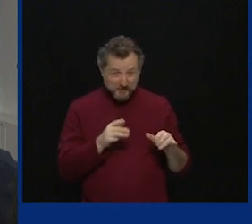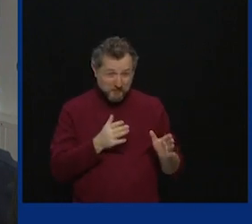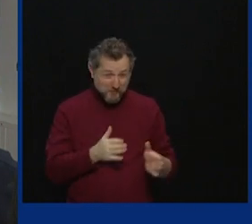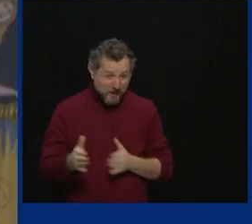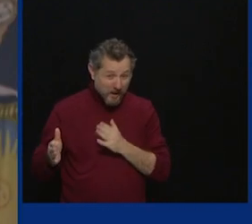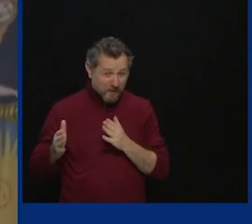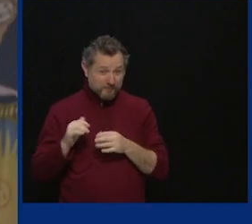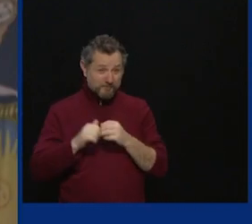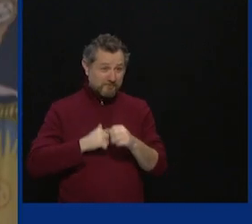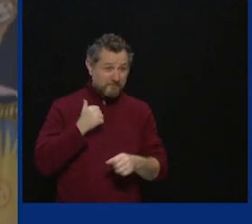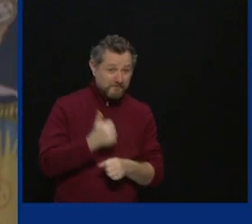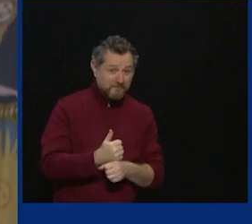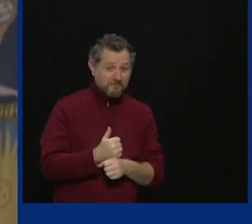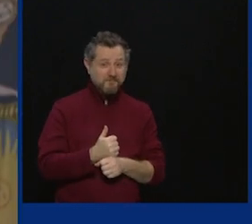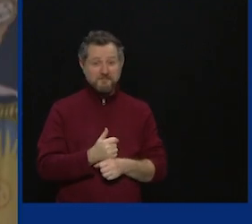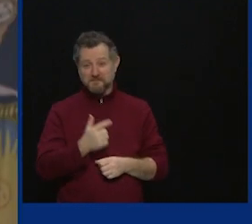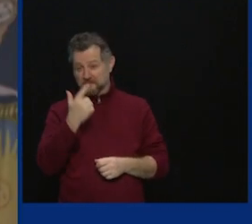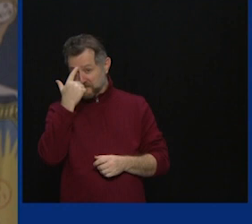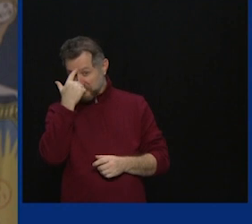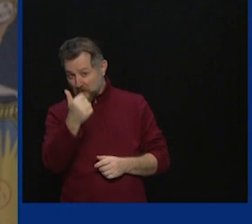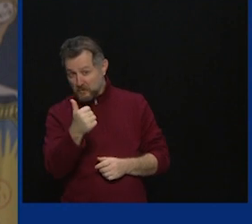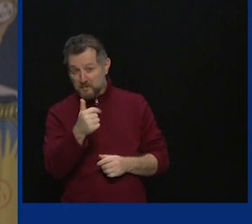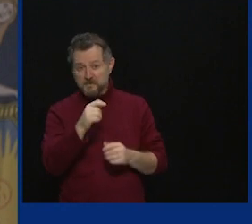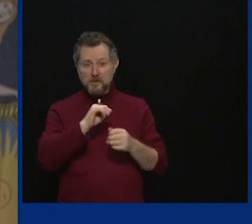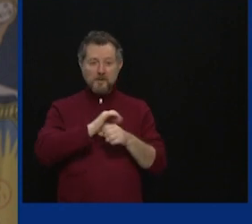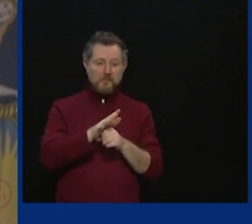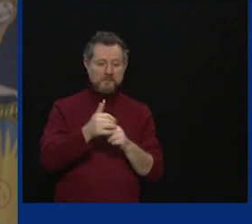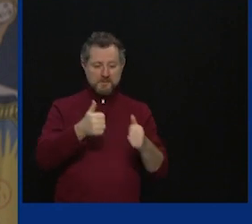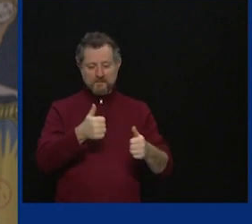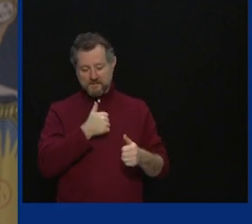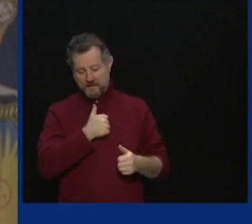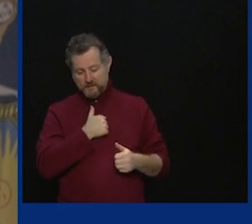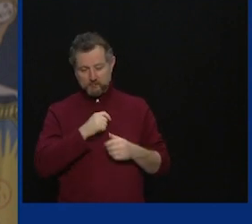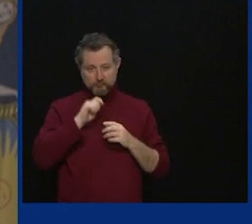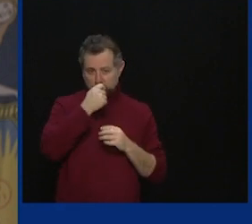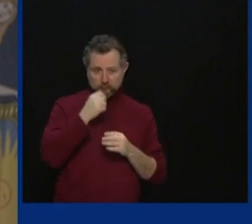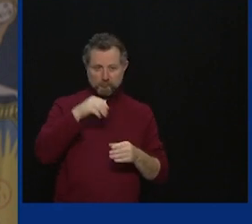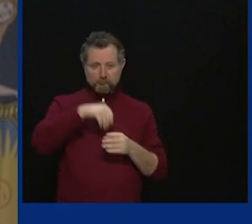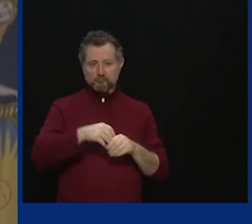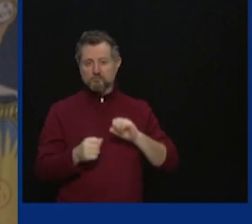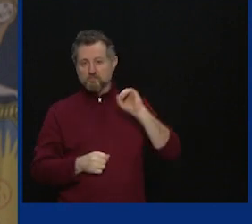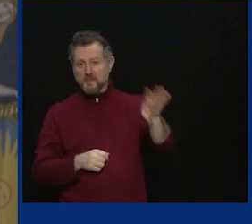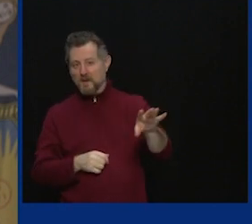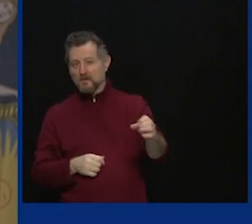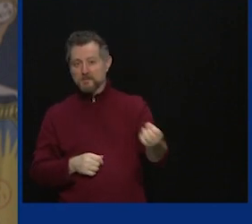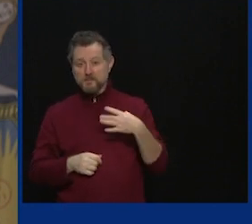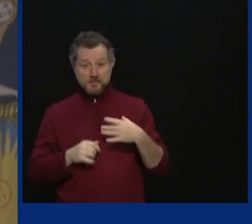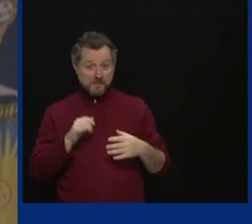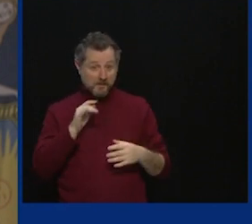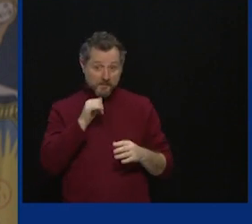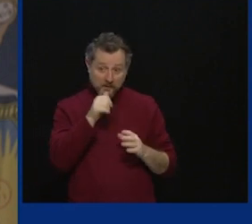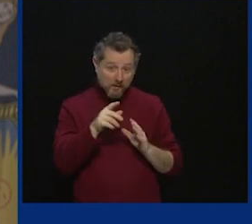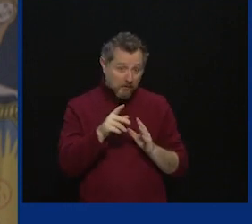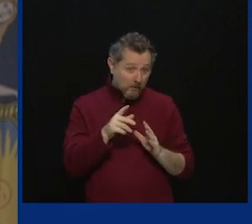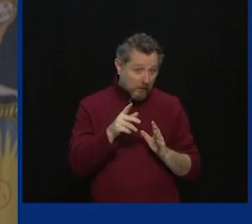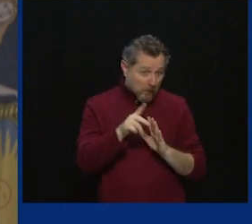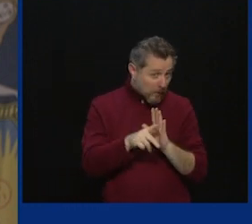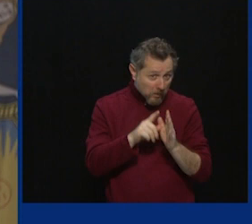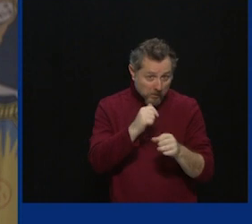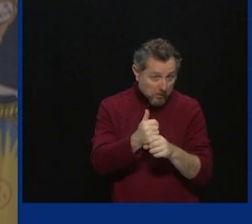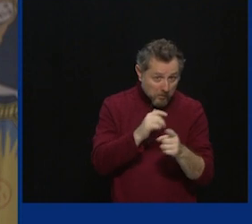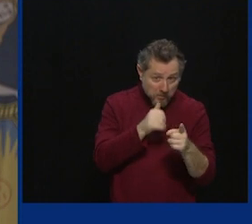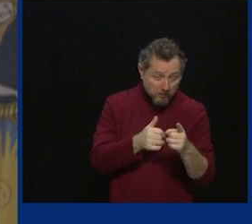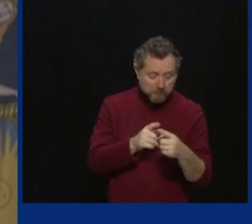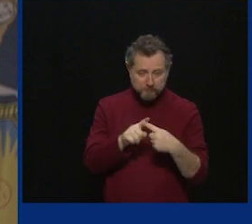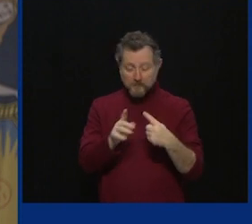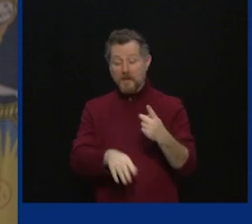at-home COVID testing shipping policy? If not, why not? And then the other question I had is